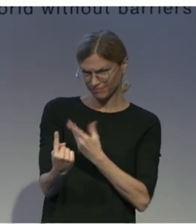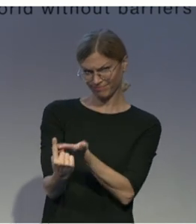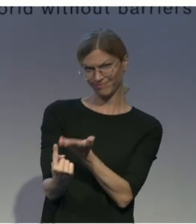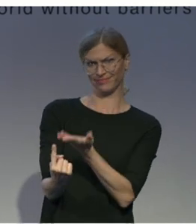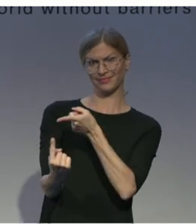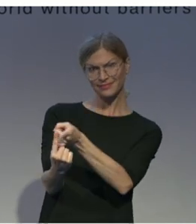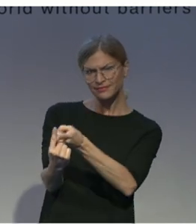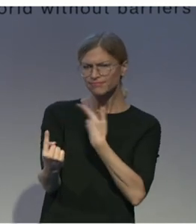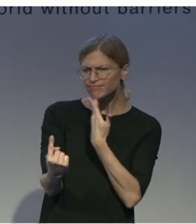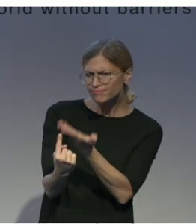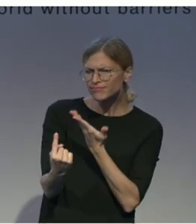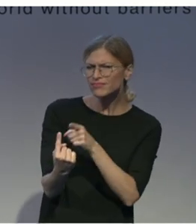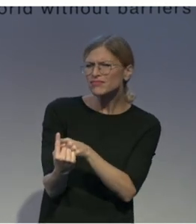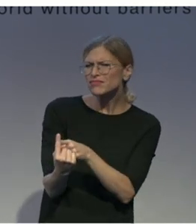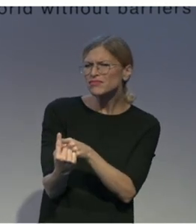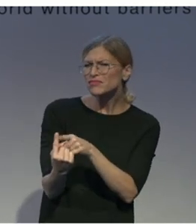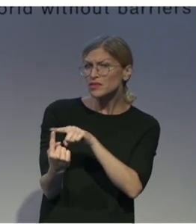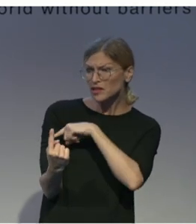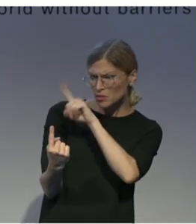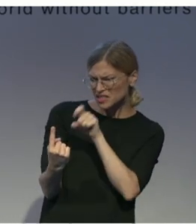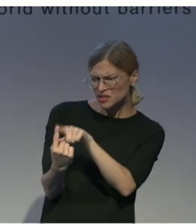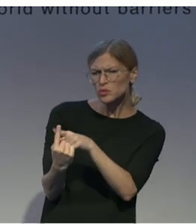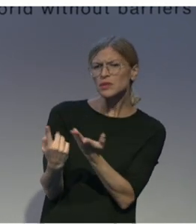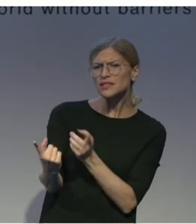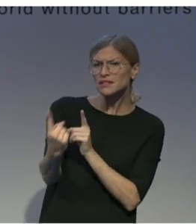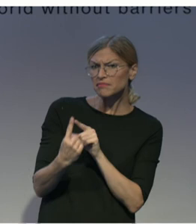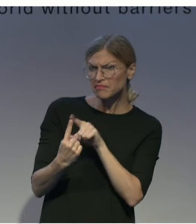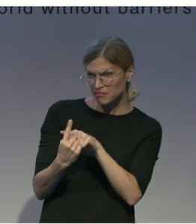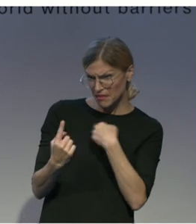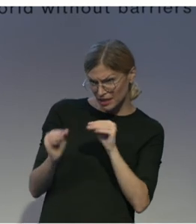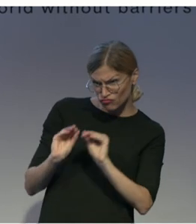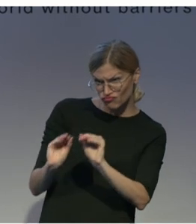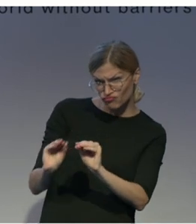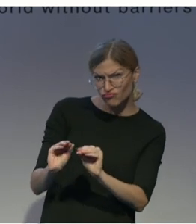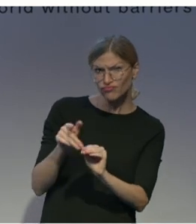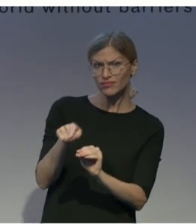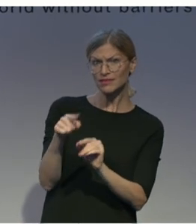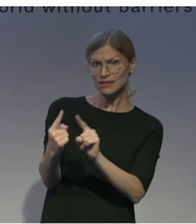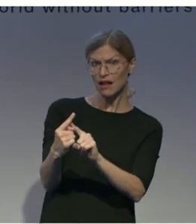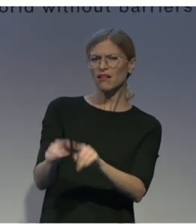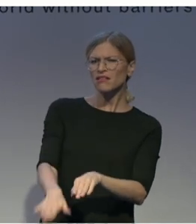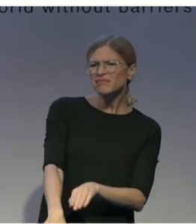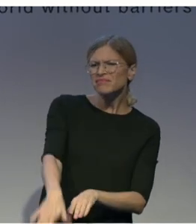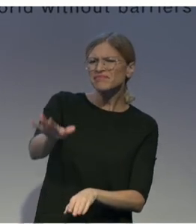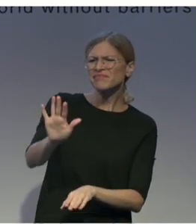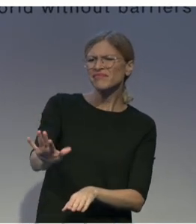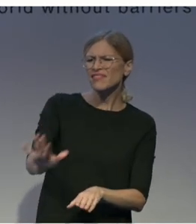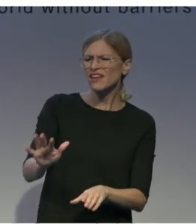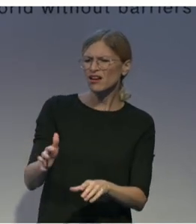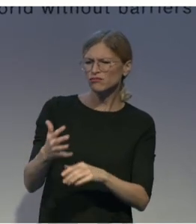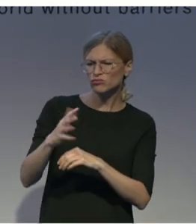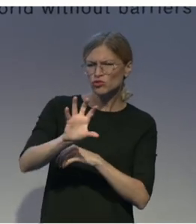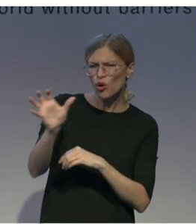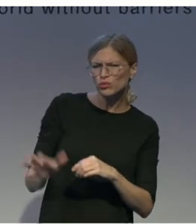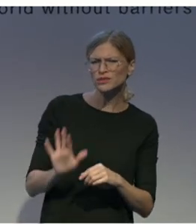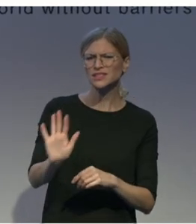the people that come to us that we help train in advocacy, you know, have grown up in a country that ultimately they felt